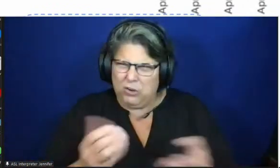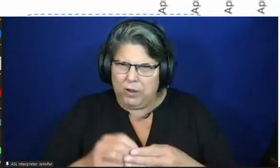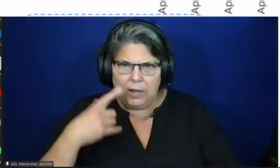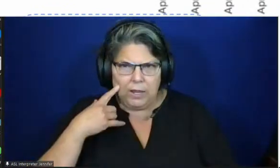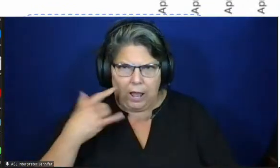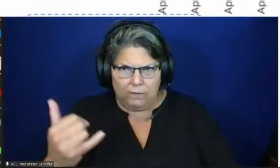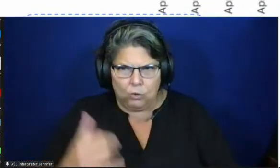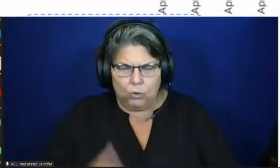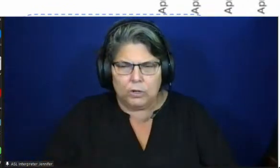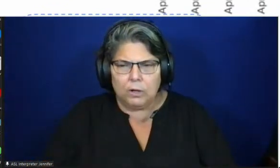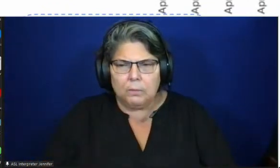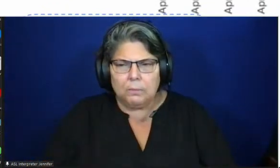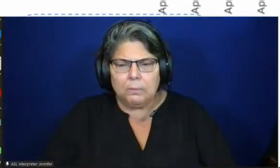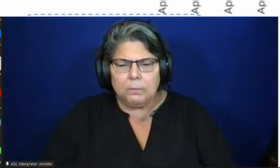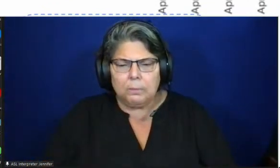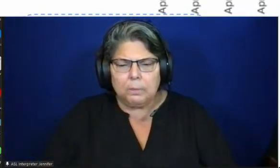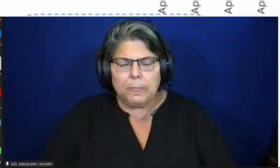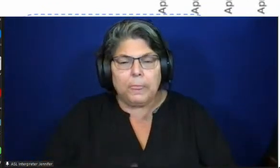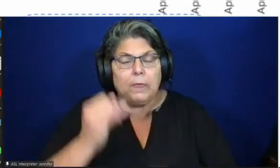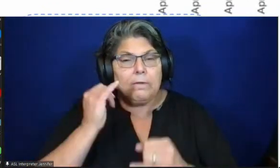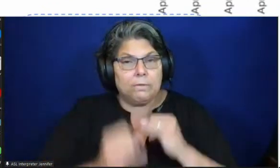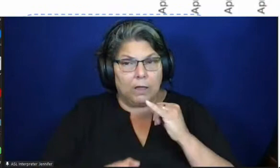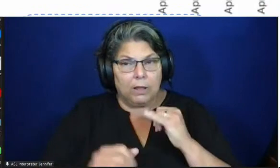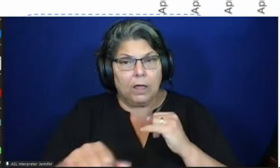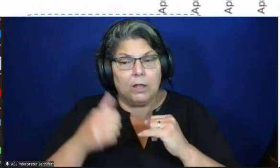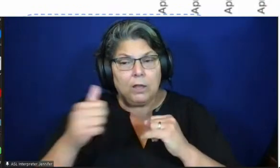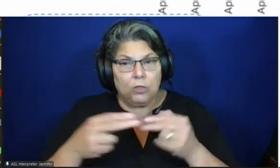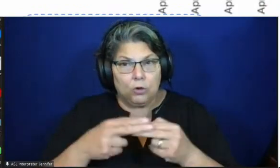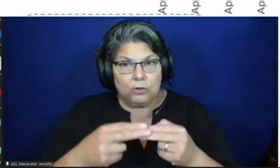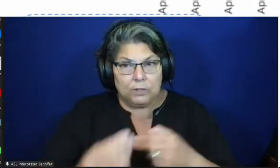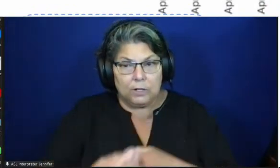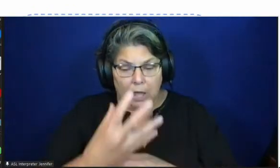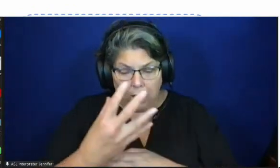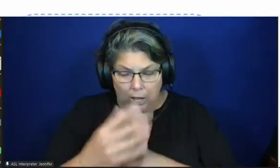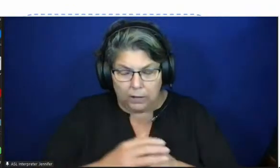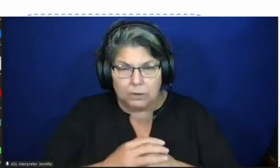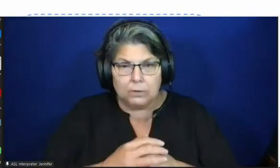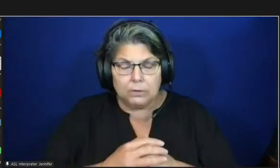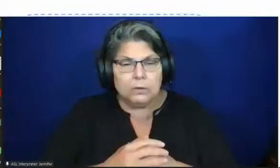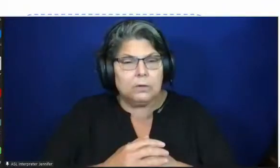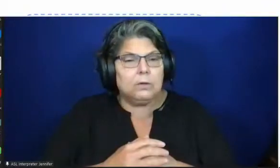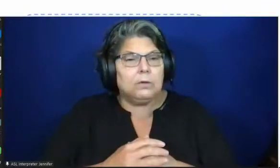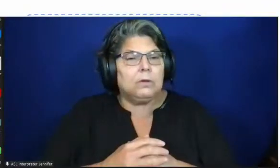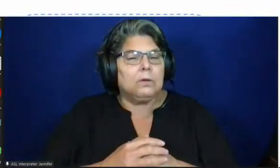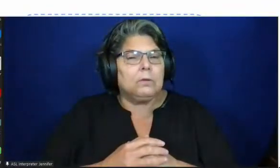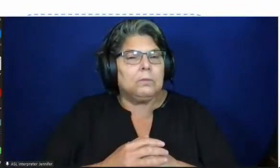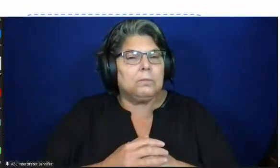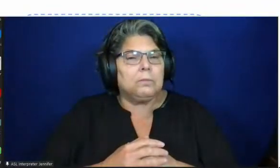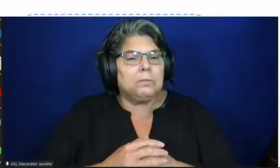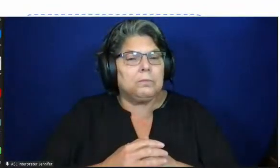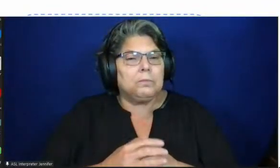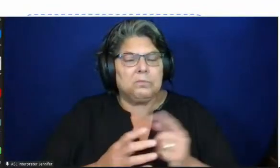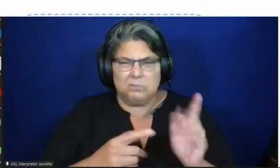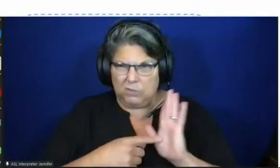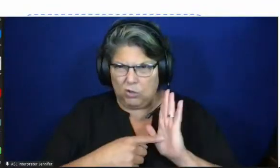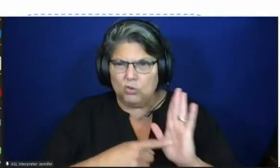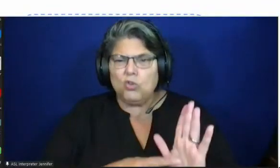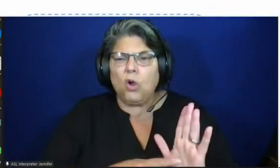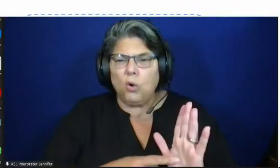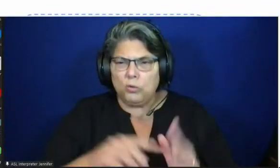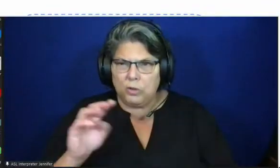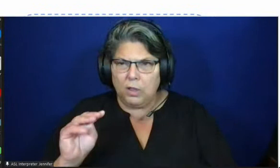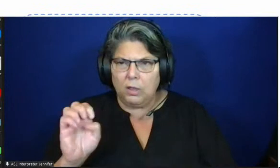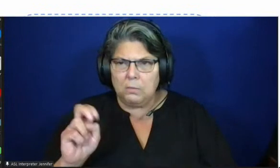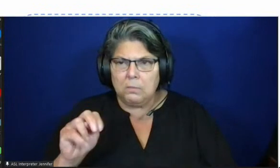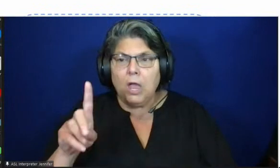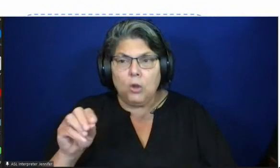And then finally, there's another slide coming up, slide 4. That shows Mendocino